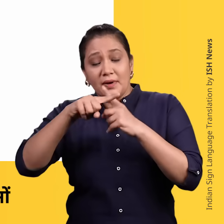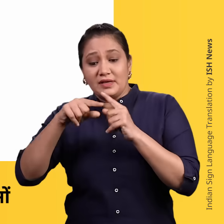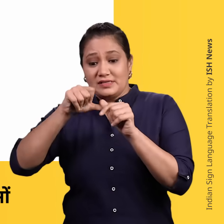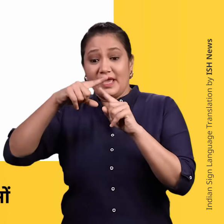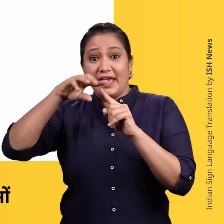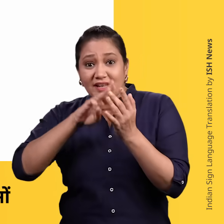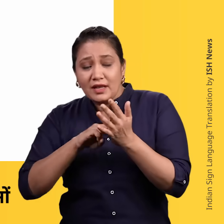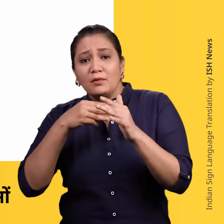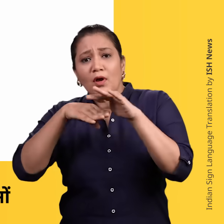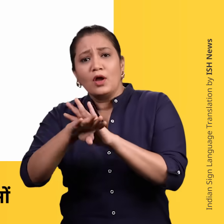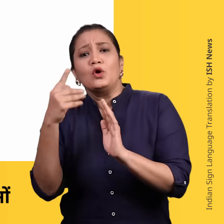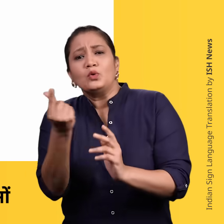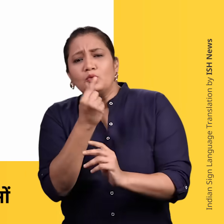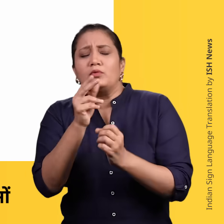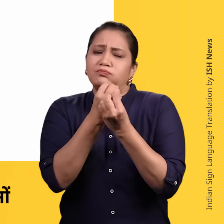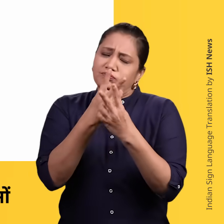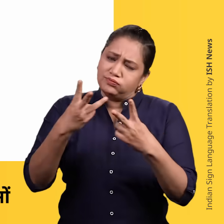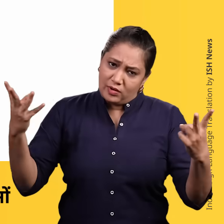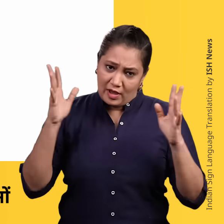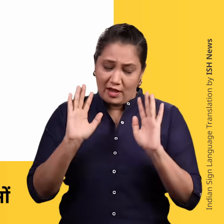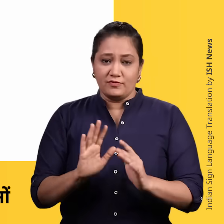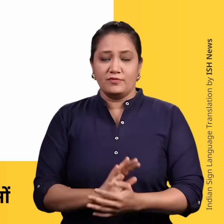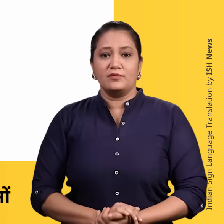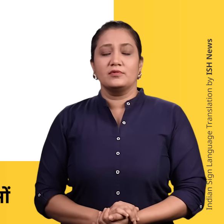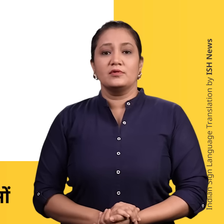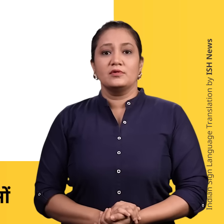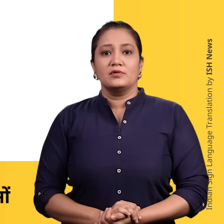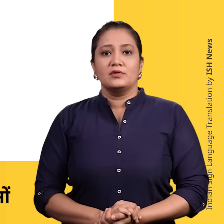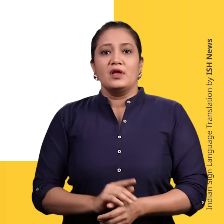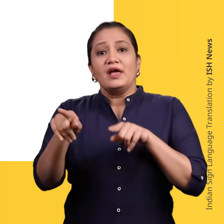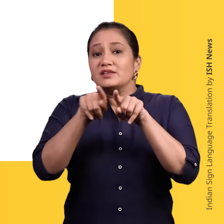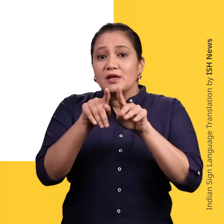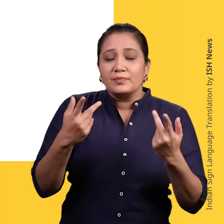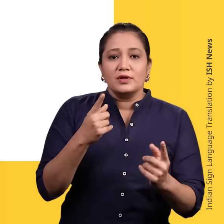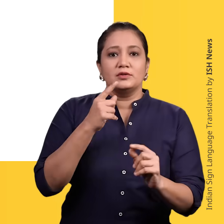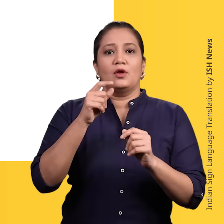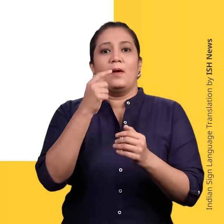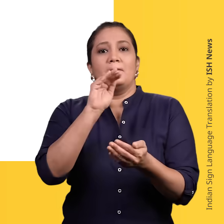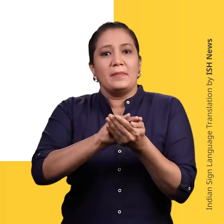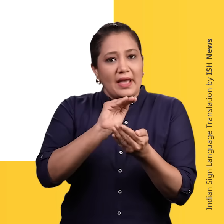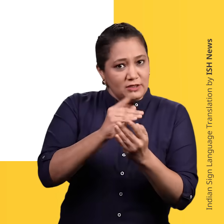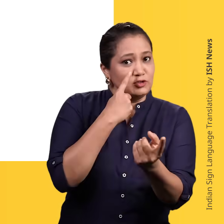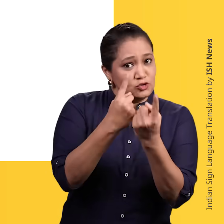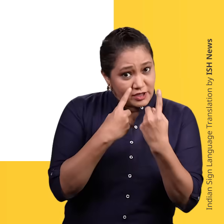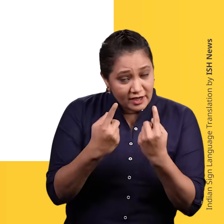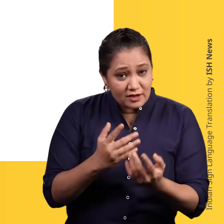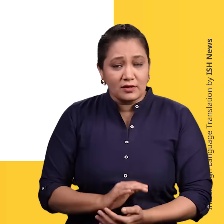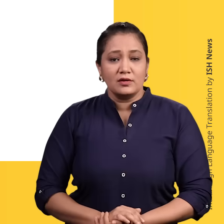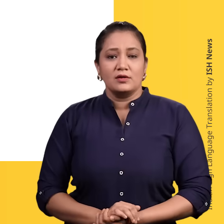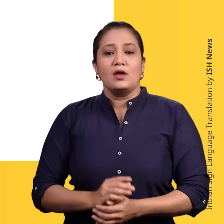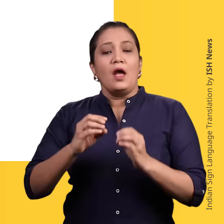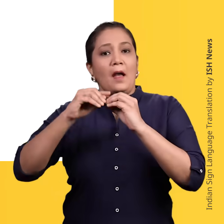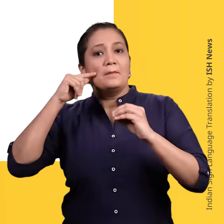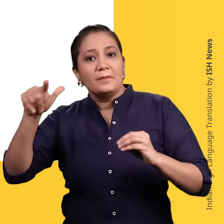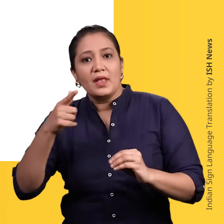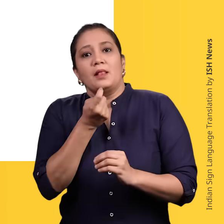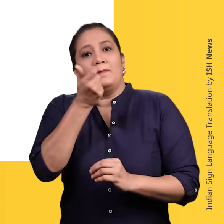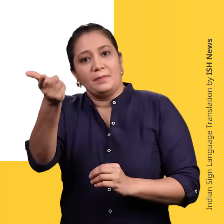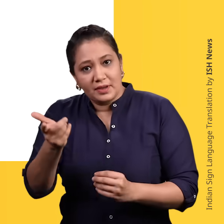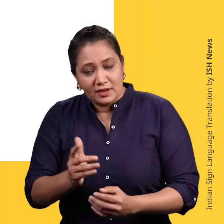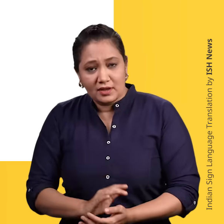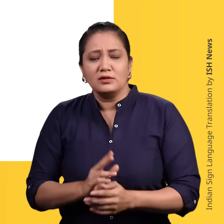money, ATMs can also be used for other banking services such as checking account balance,